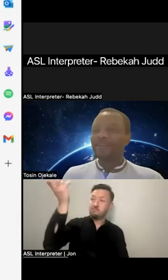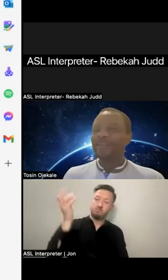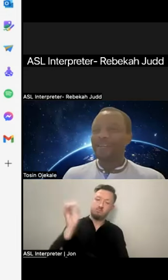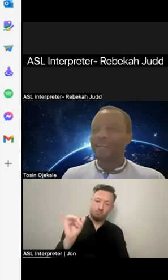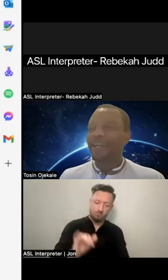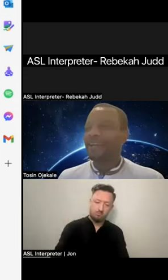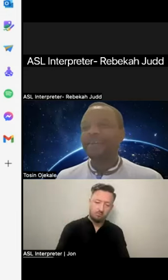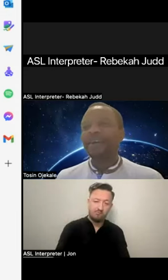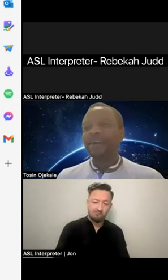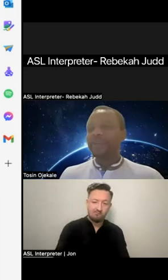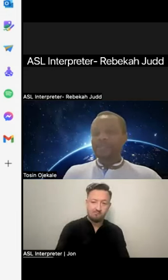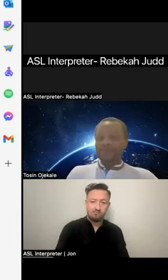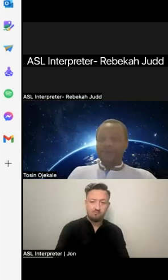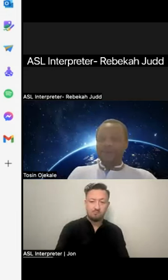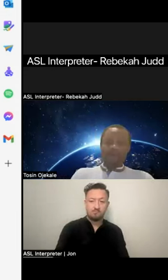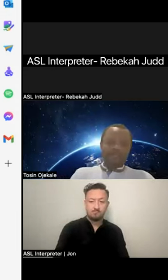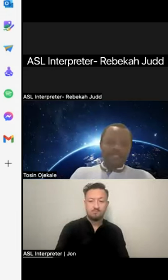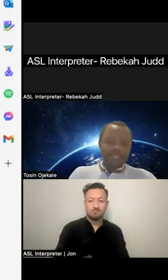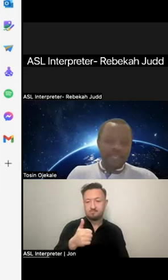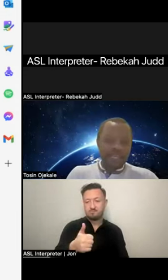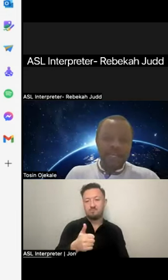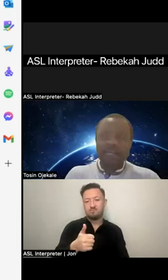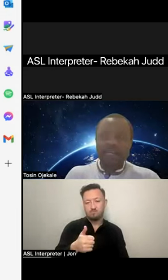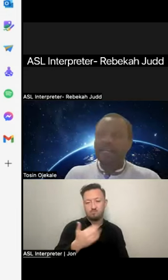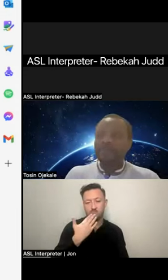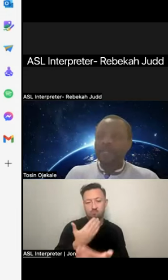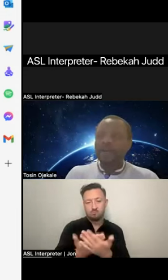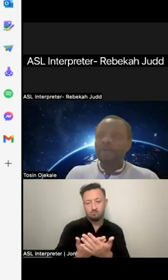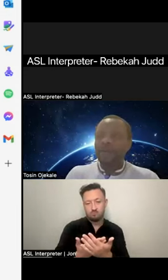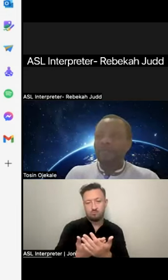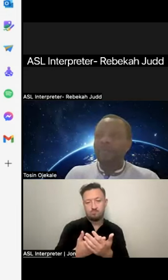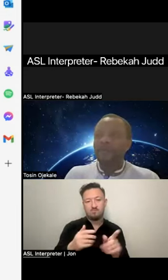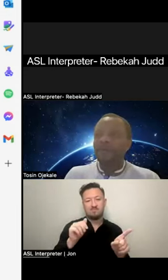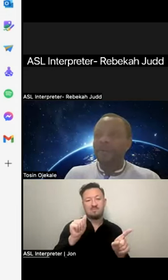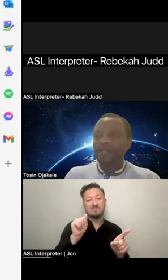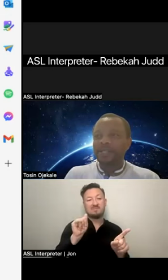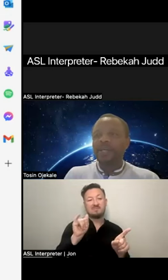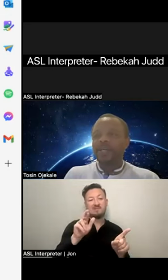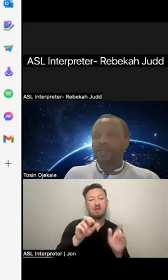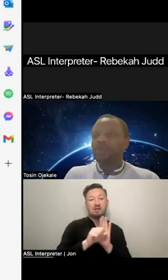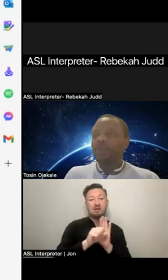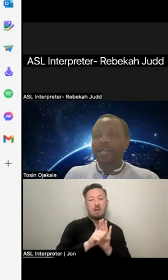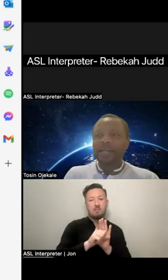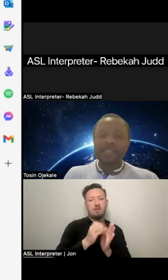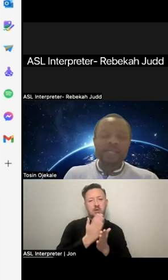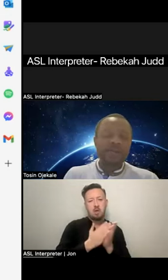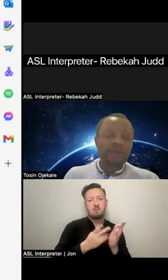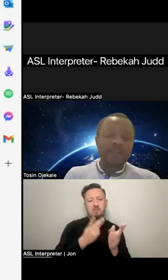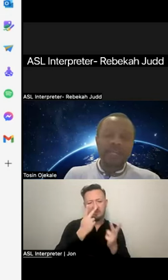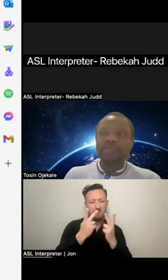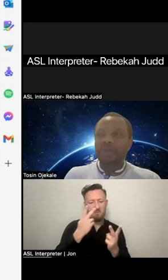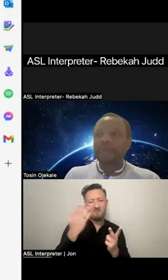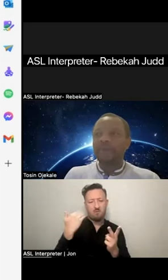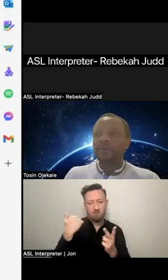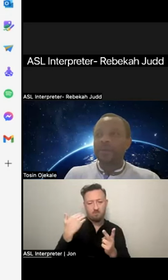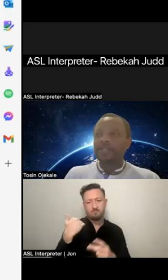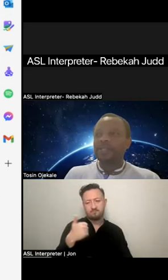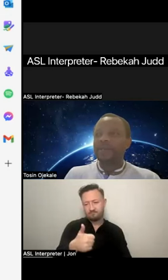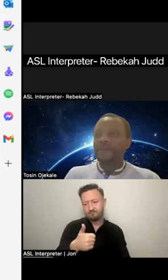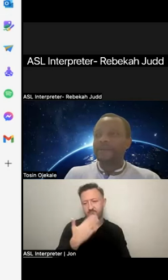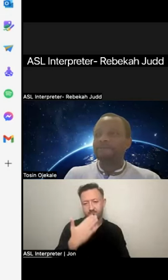good. Yeah, great. So Amanda, I've seen the air sampling equipment before. Great. So you guys have seen some of these